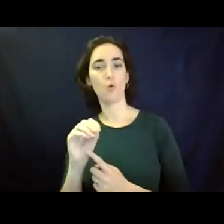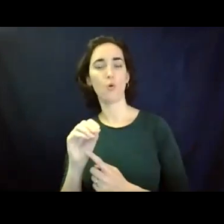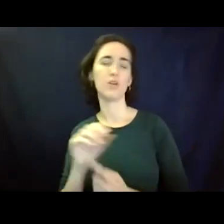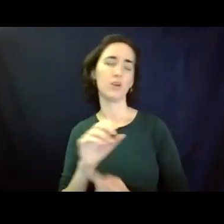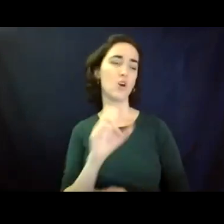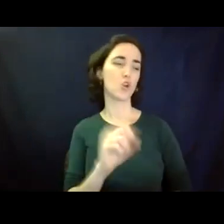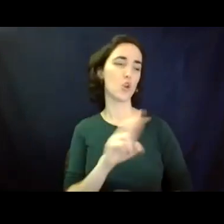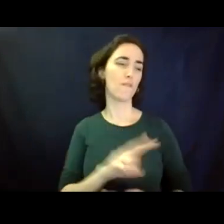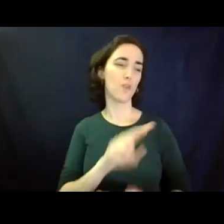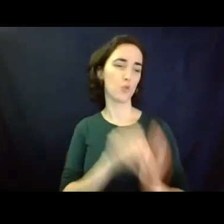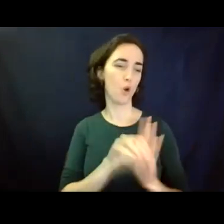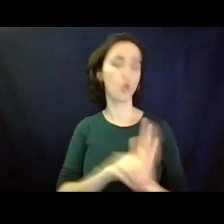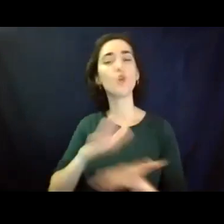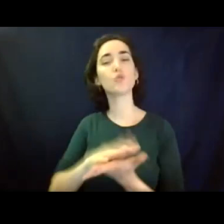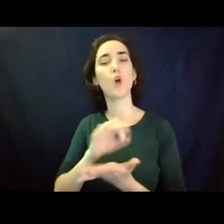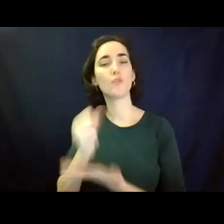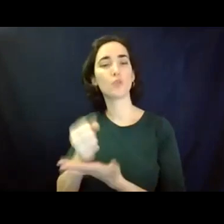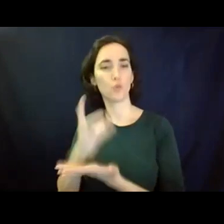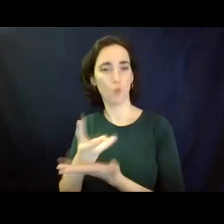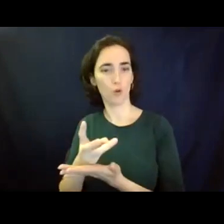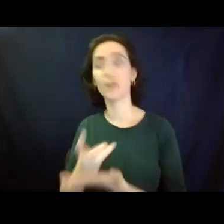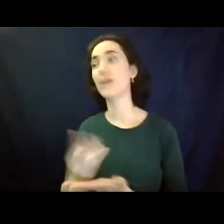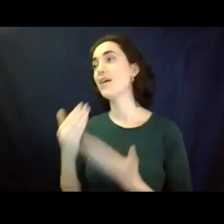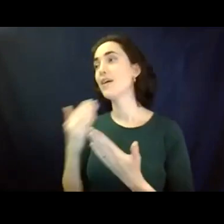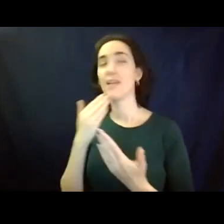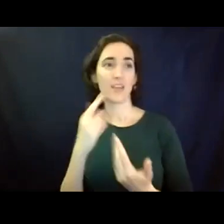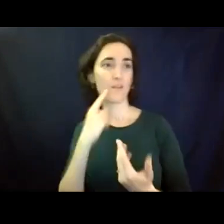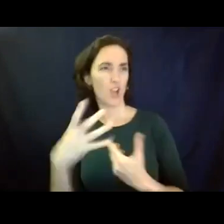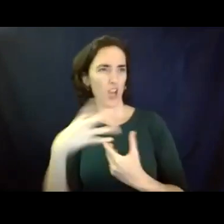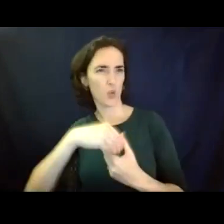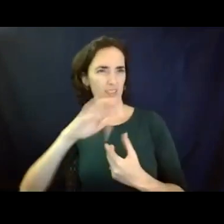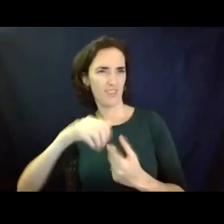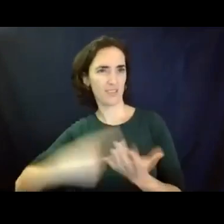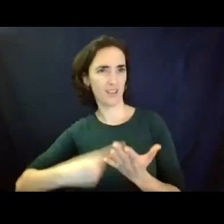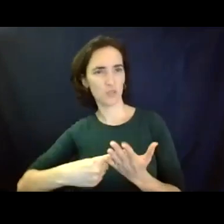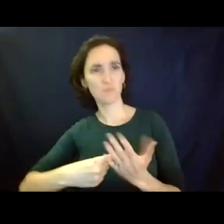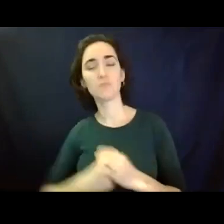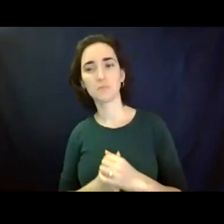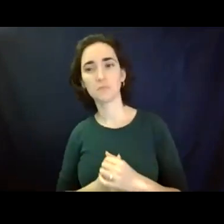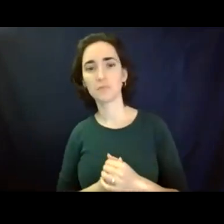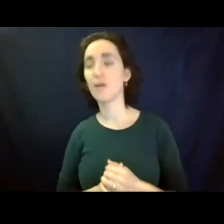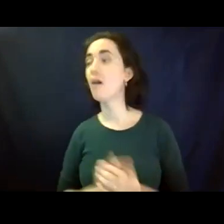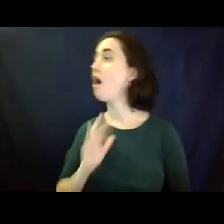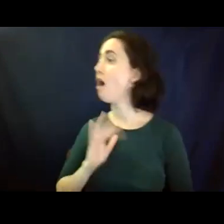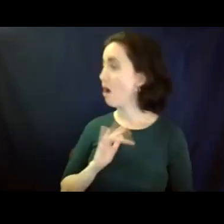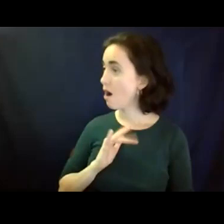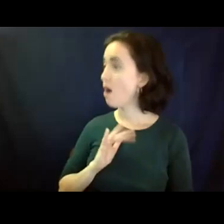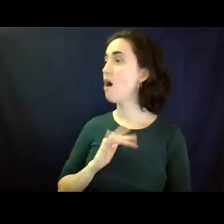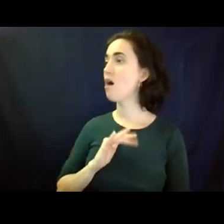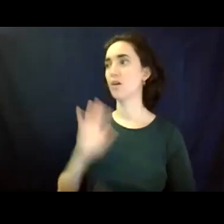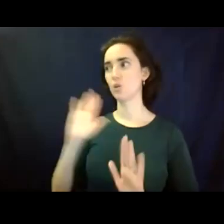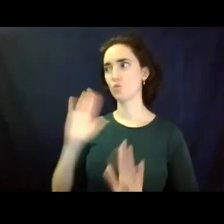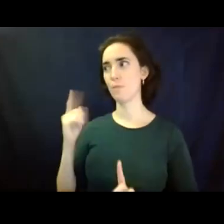Orleans. And thank you for including that in the discussion as we move forward. Oh, that's a great